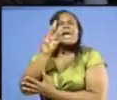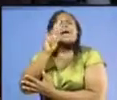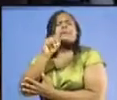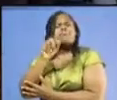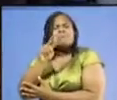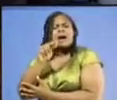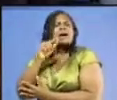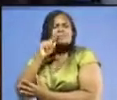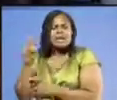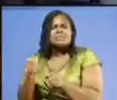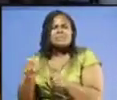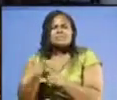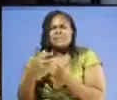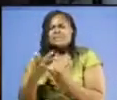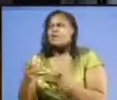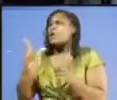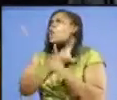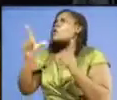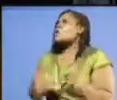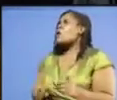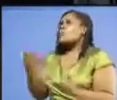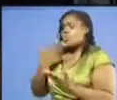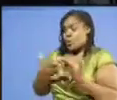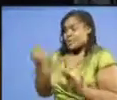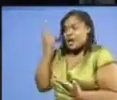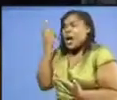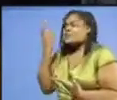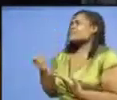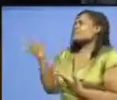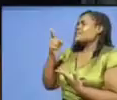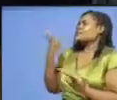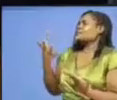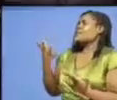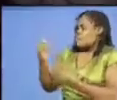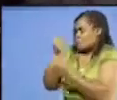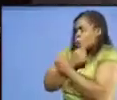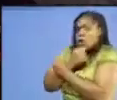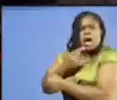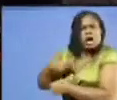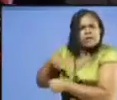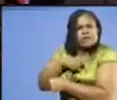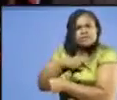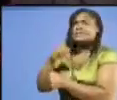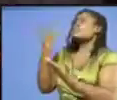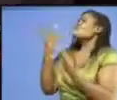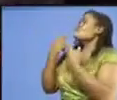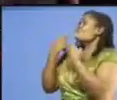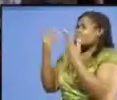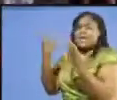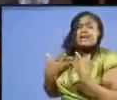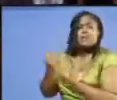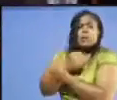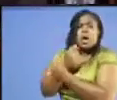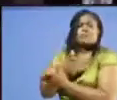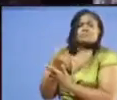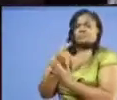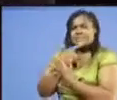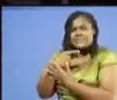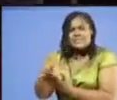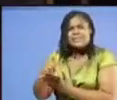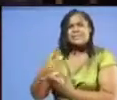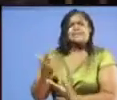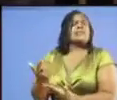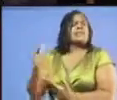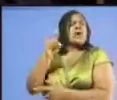said to Jesus, Lord, we can't understand you. You love us. You said you love us. We sent to you